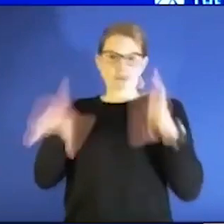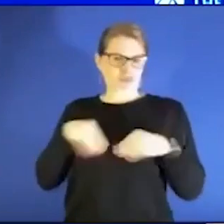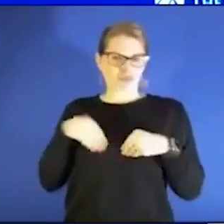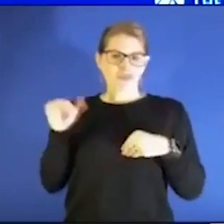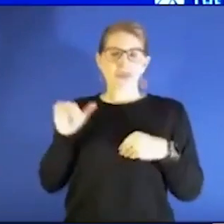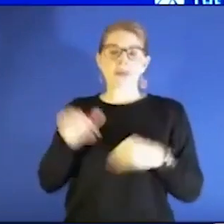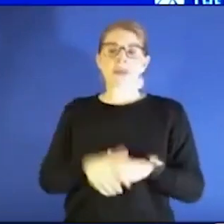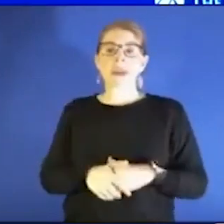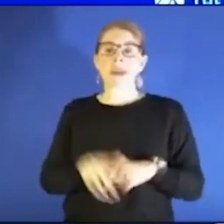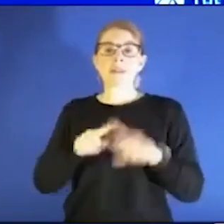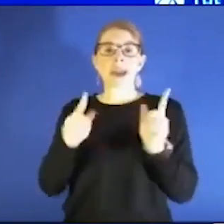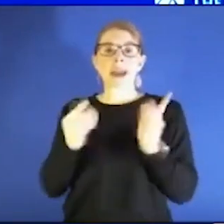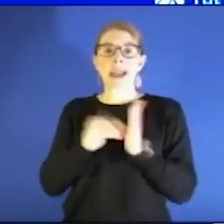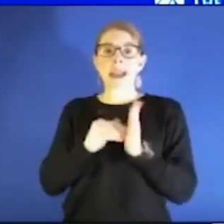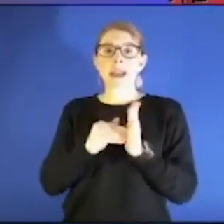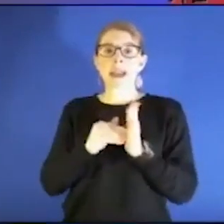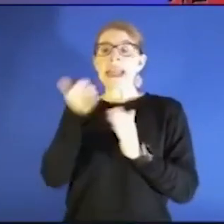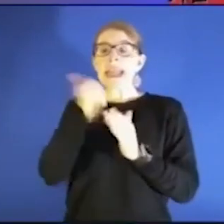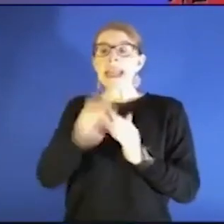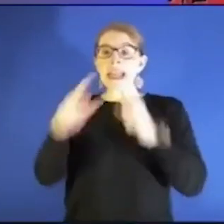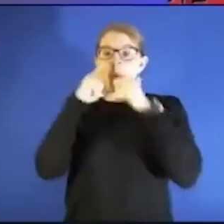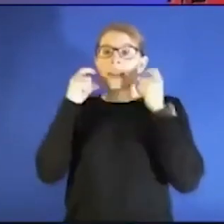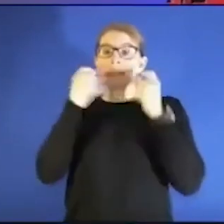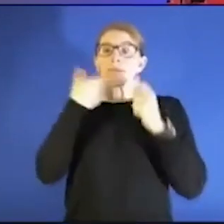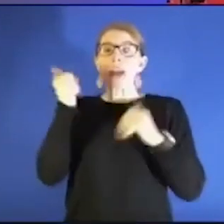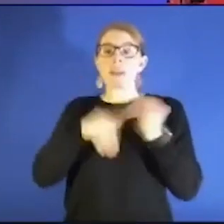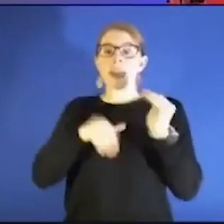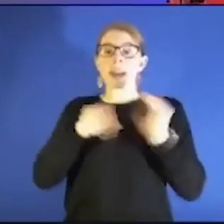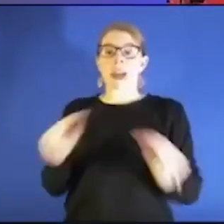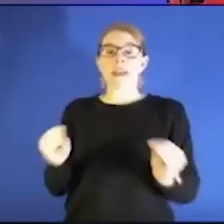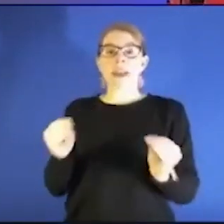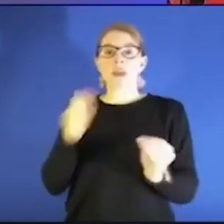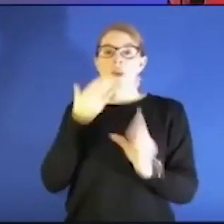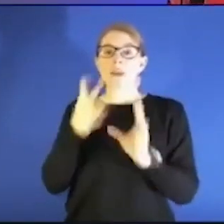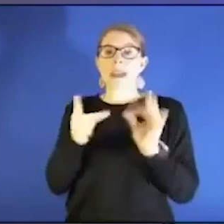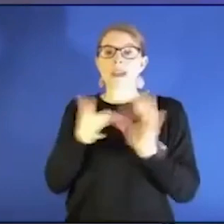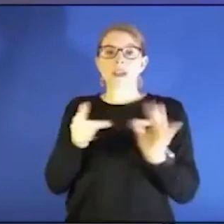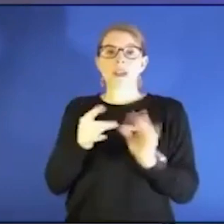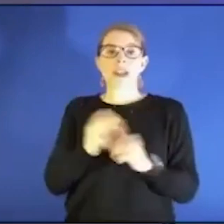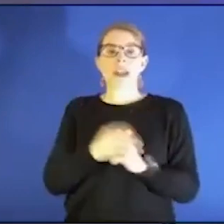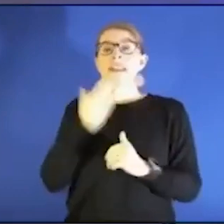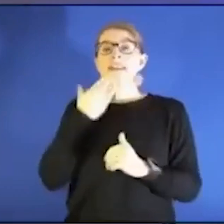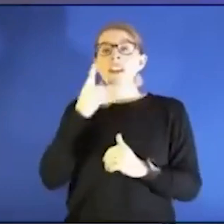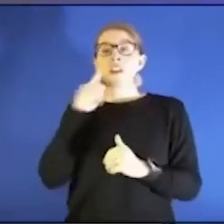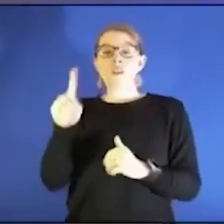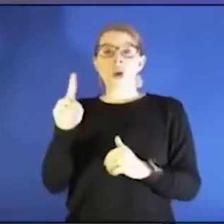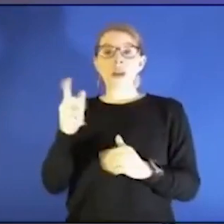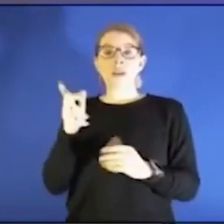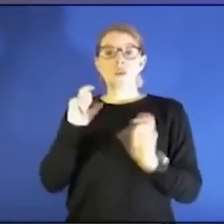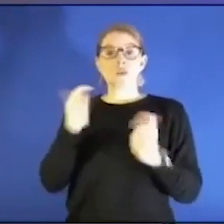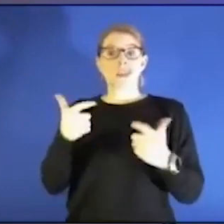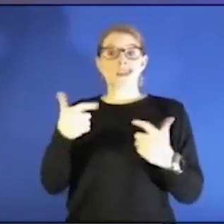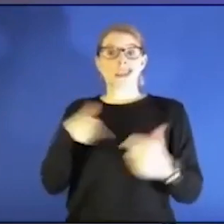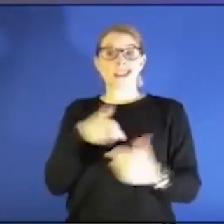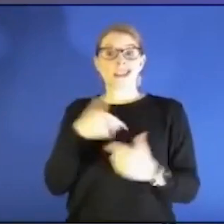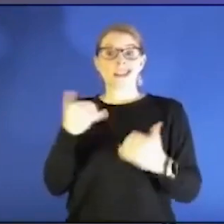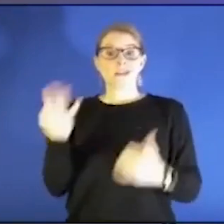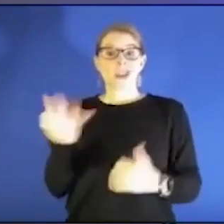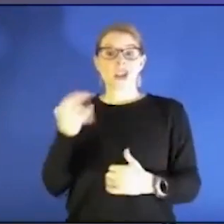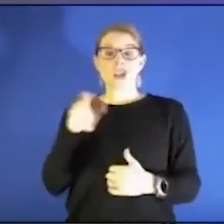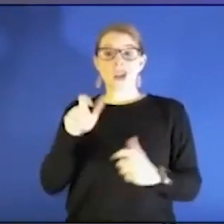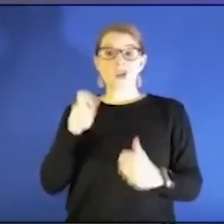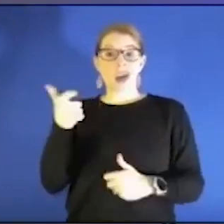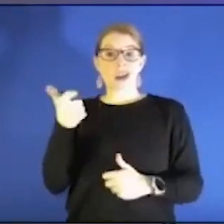any mask is better than nothing as well. All right, good message. Dr. Hawkinson, thank you. And thank you all for being with us on this Friday. Don't forget, you can watch our show anytime logging